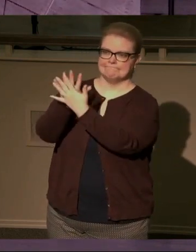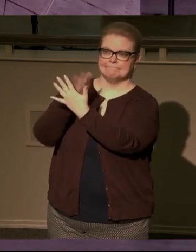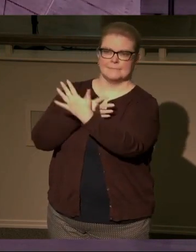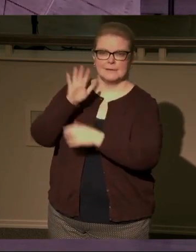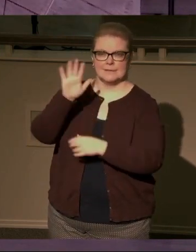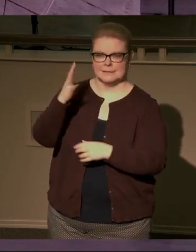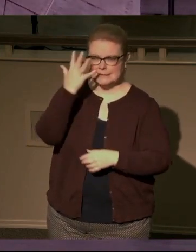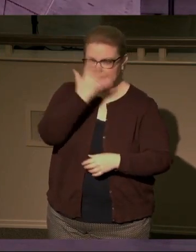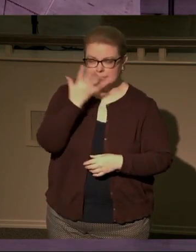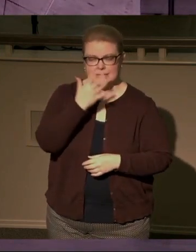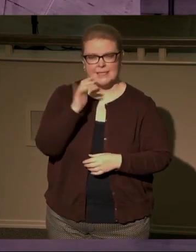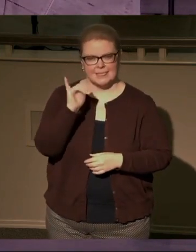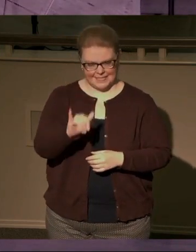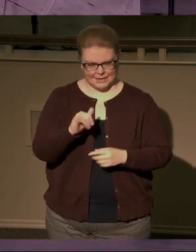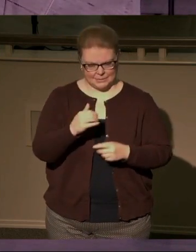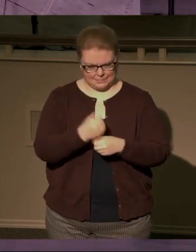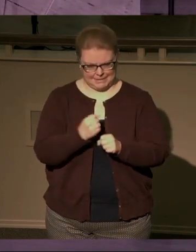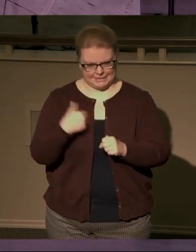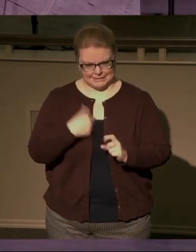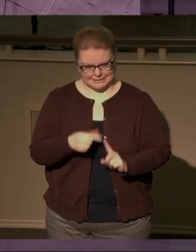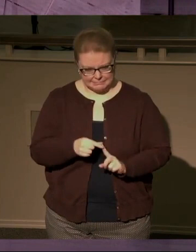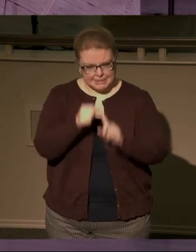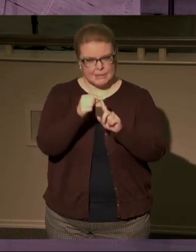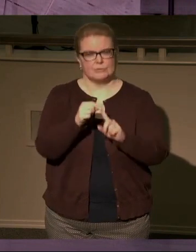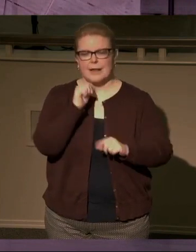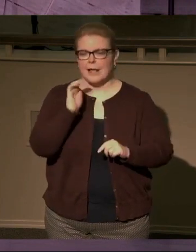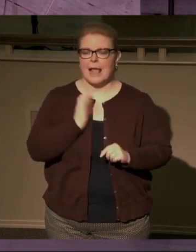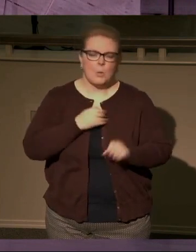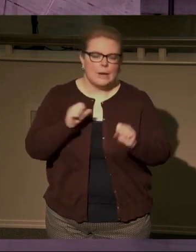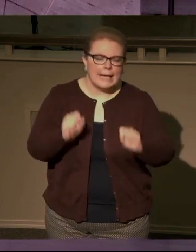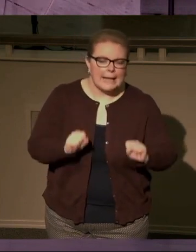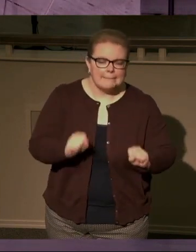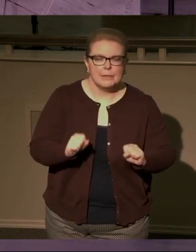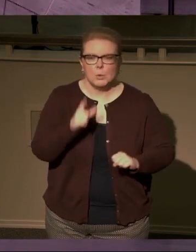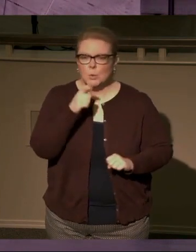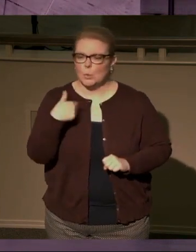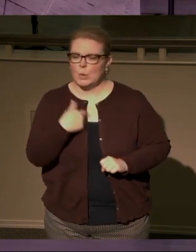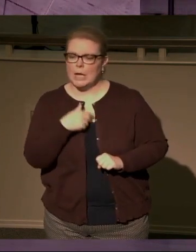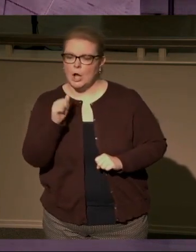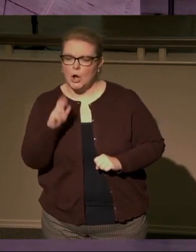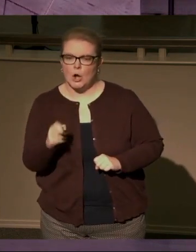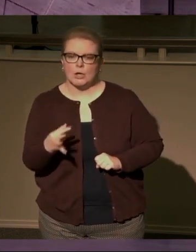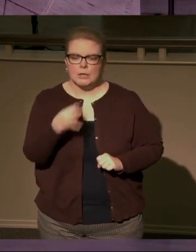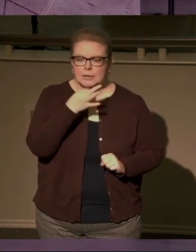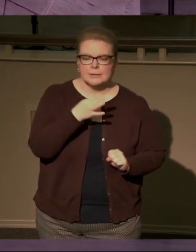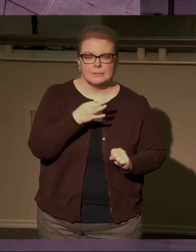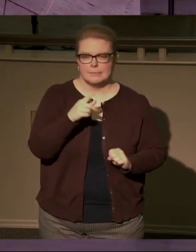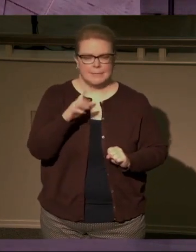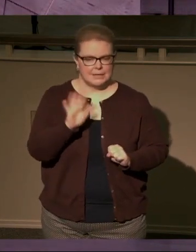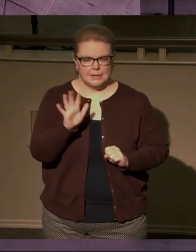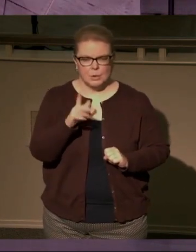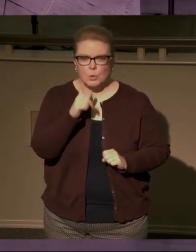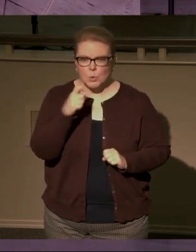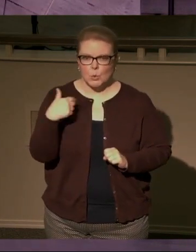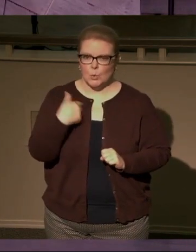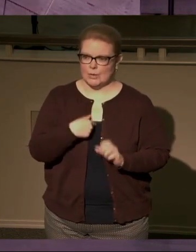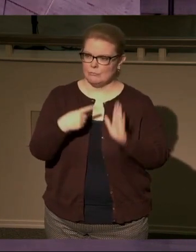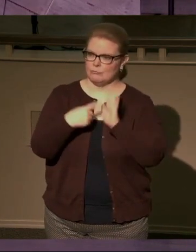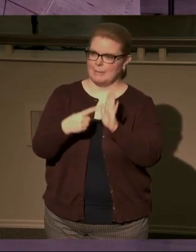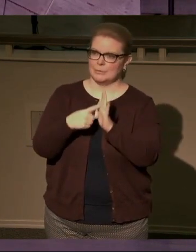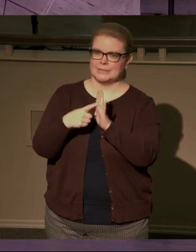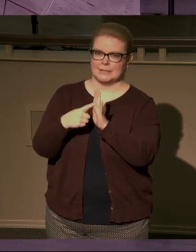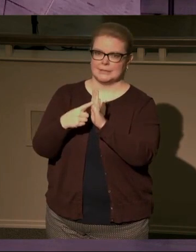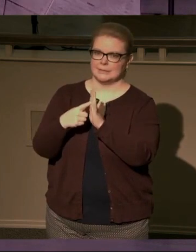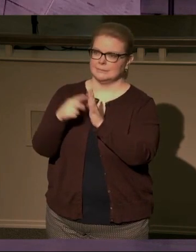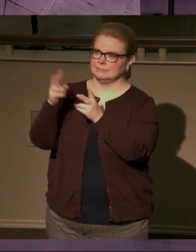us special. Not our capability, not who we are, but who we represent. And so the real question